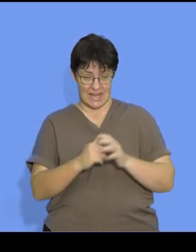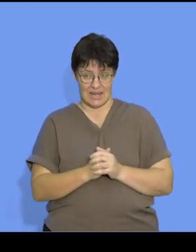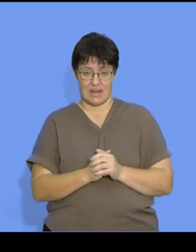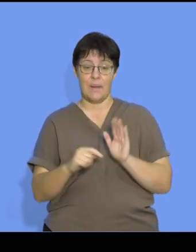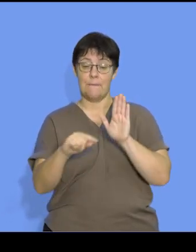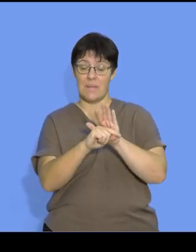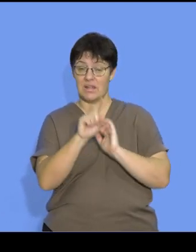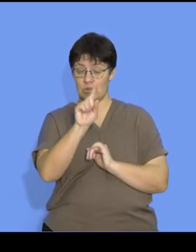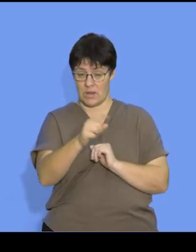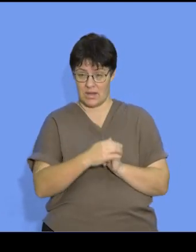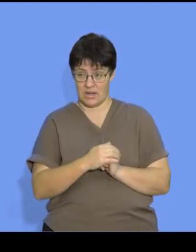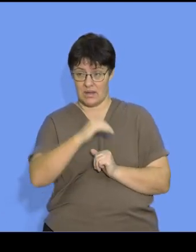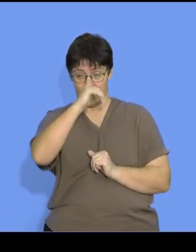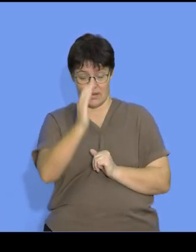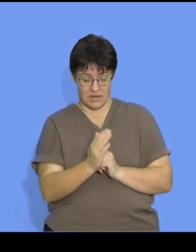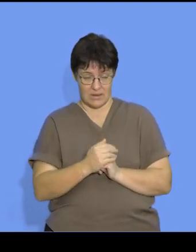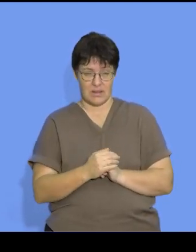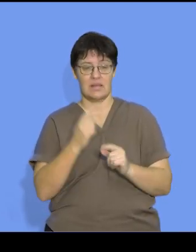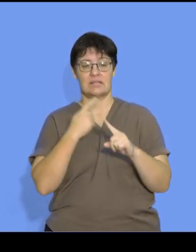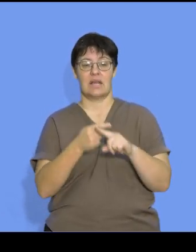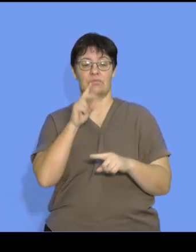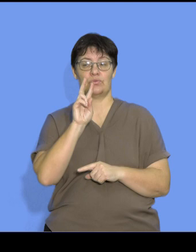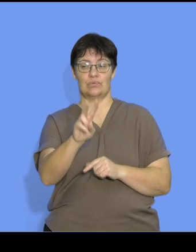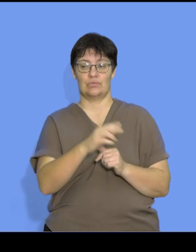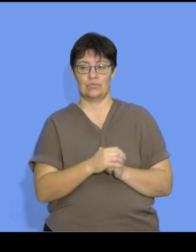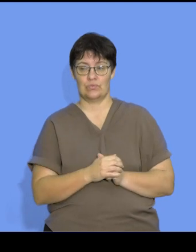minus 1 times 2.